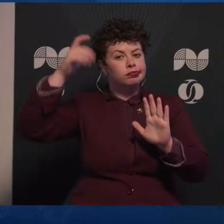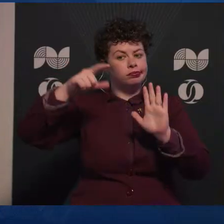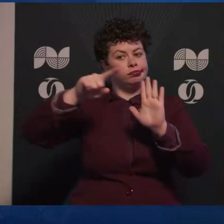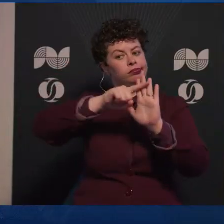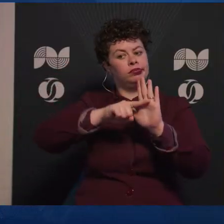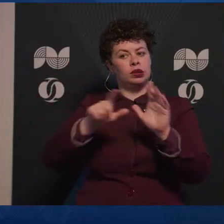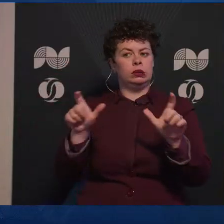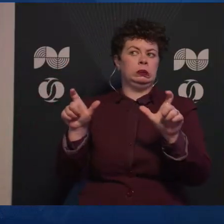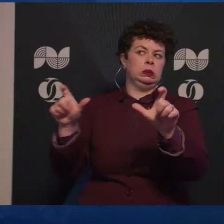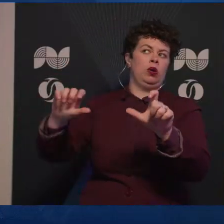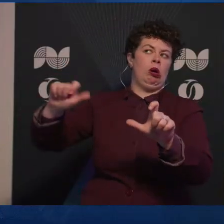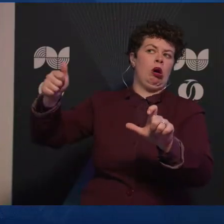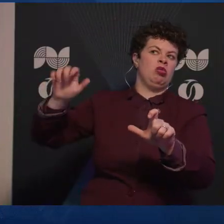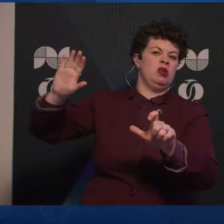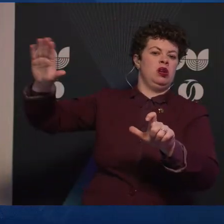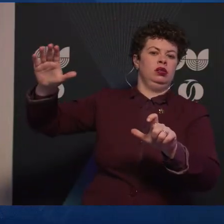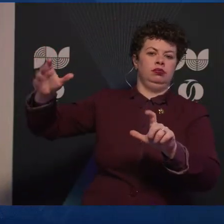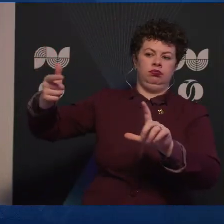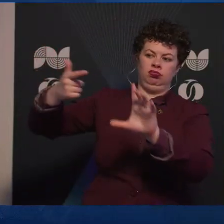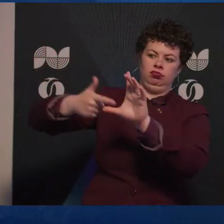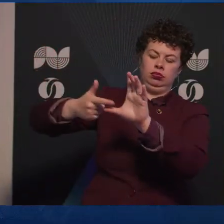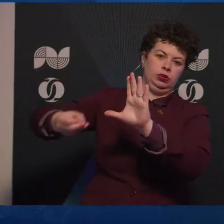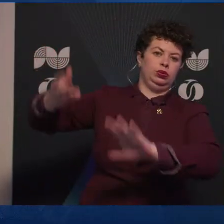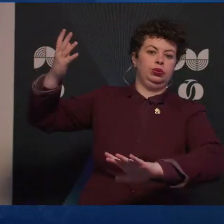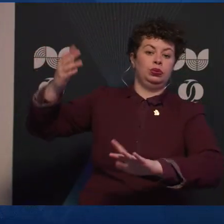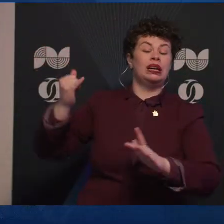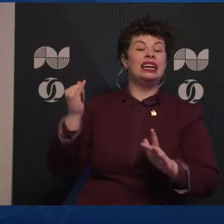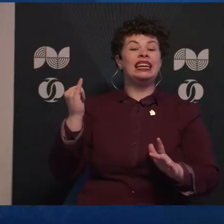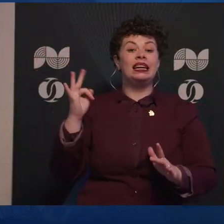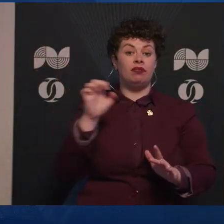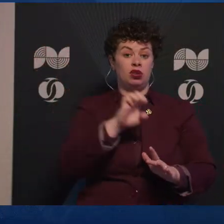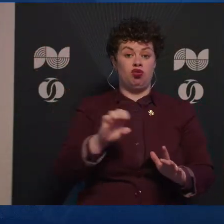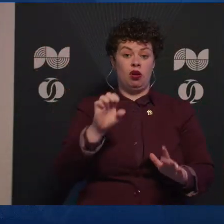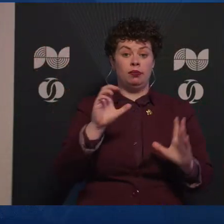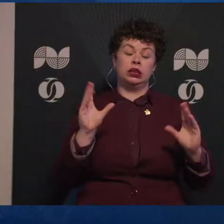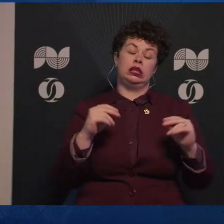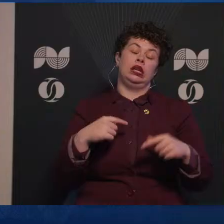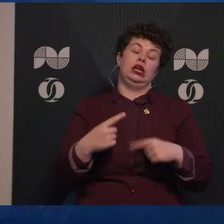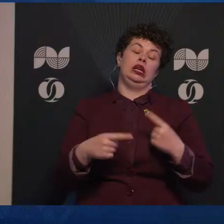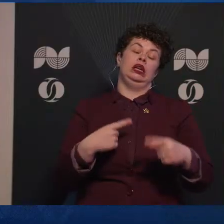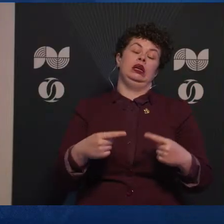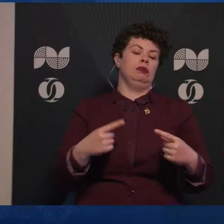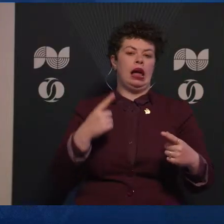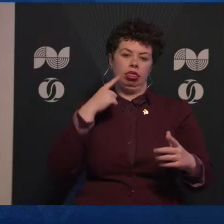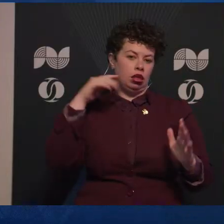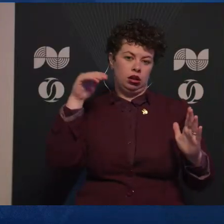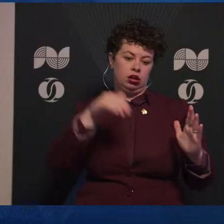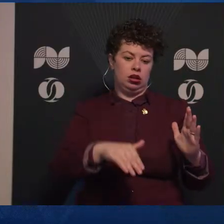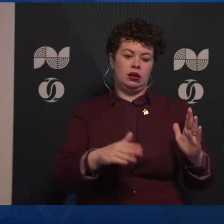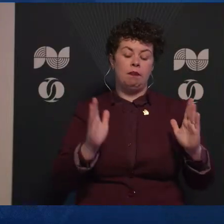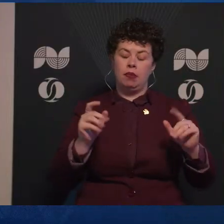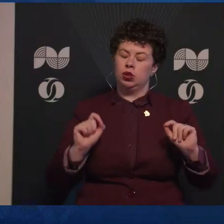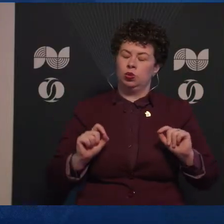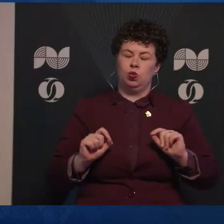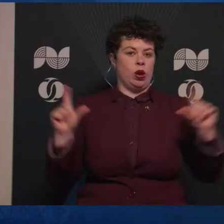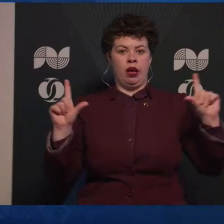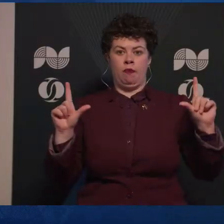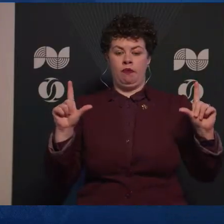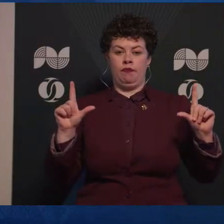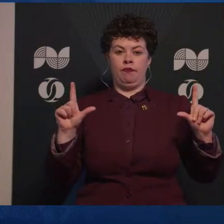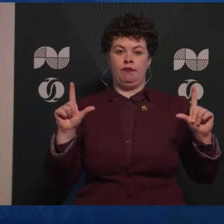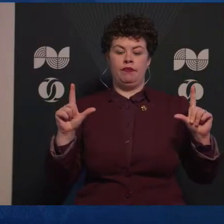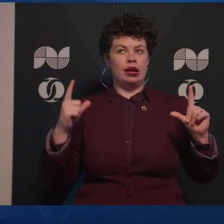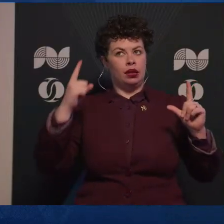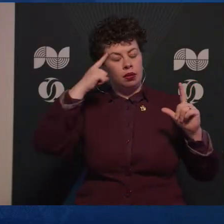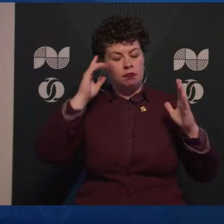other continents. And today, I think if Europe is not to wake up very fast in a very concrete way, I think